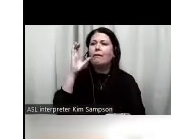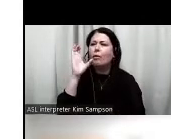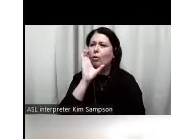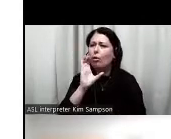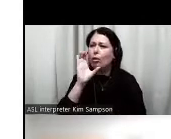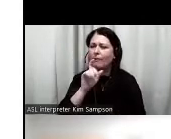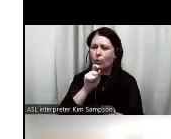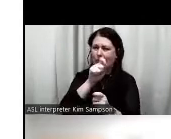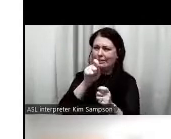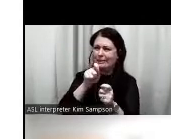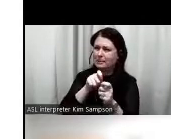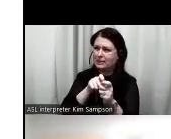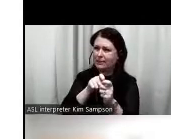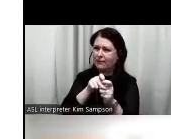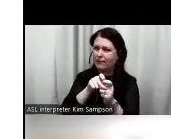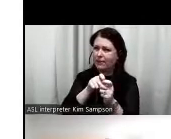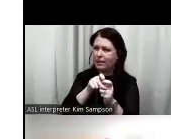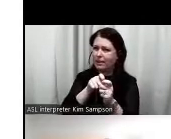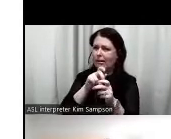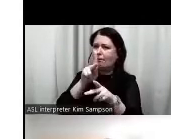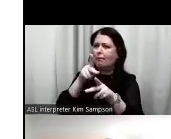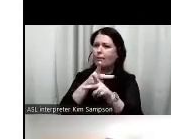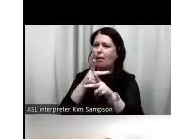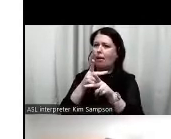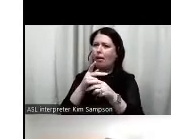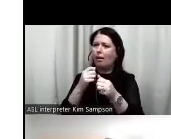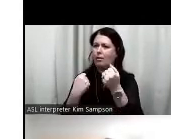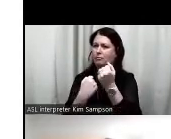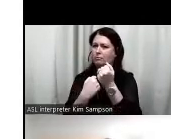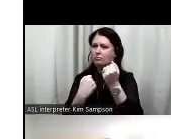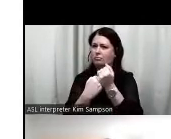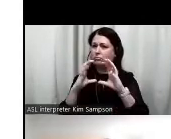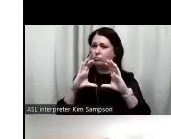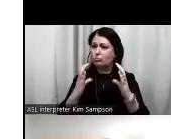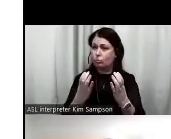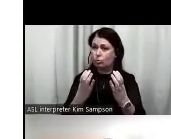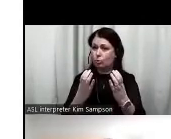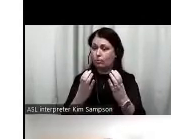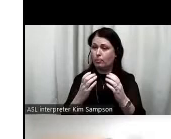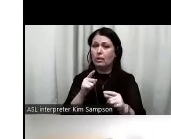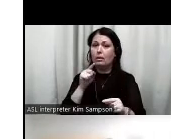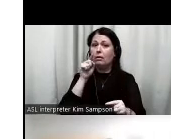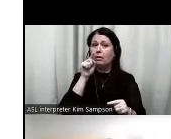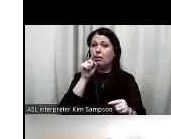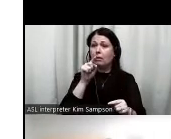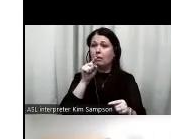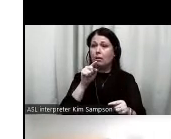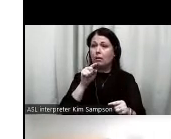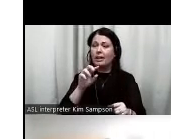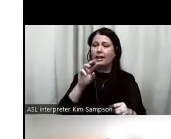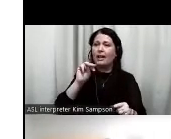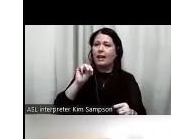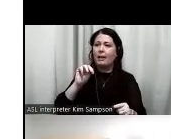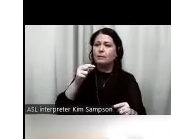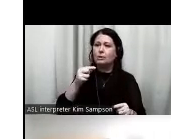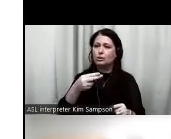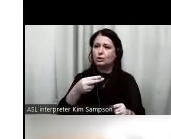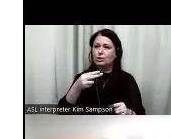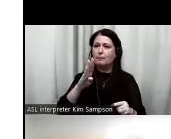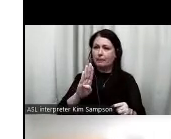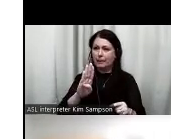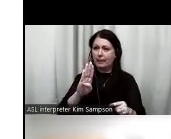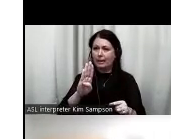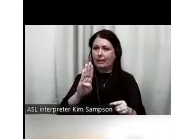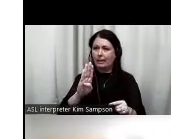a specific type of support group, you can go to each Mass General Brigham